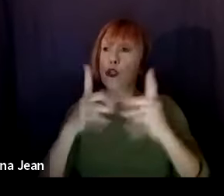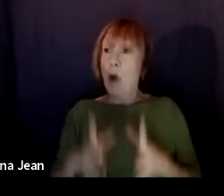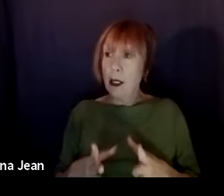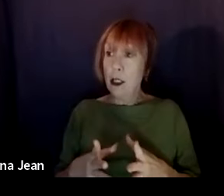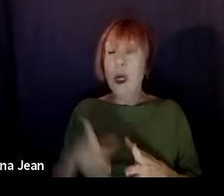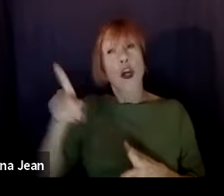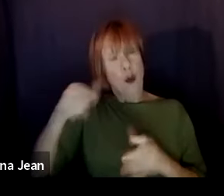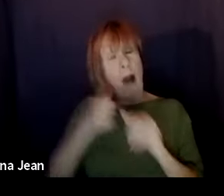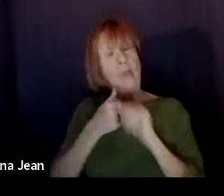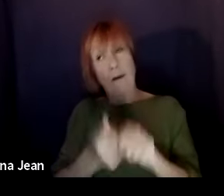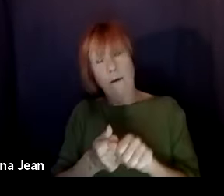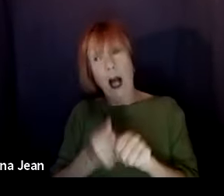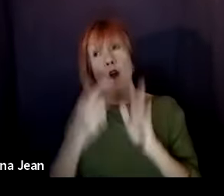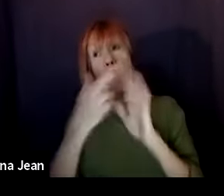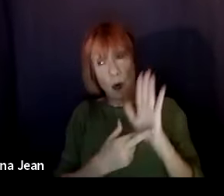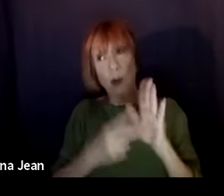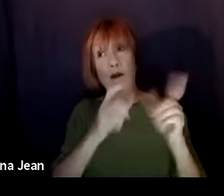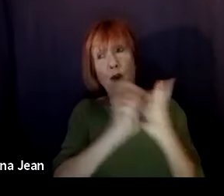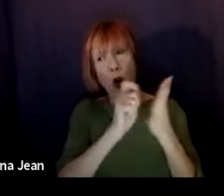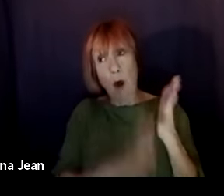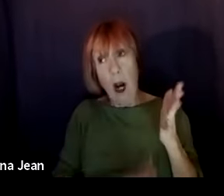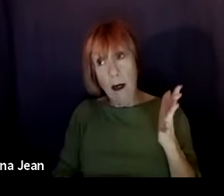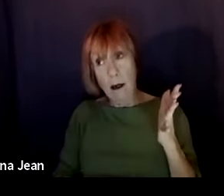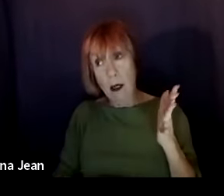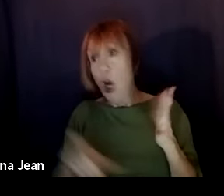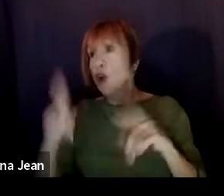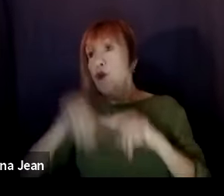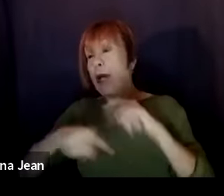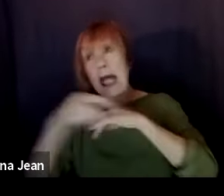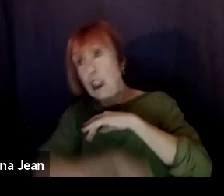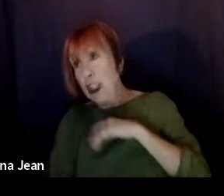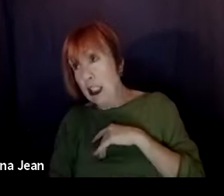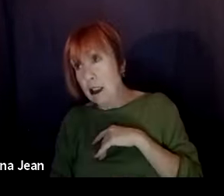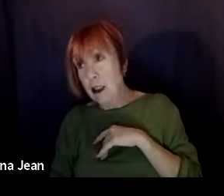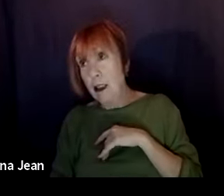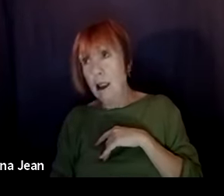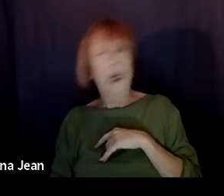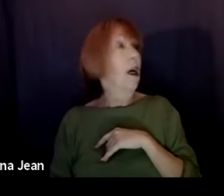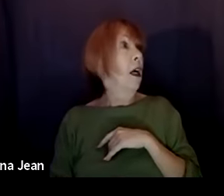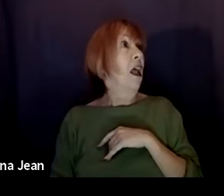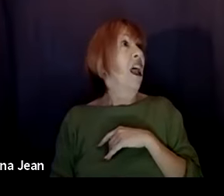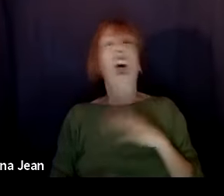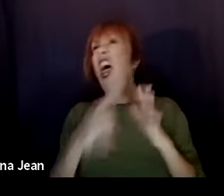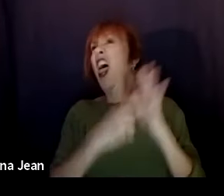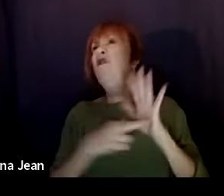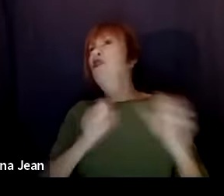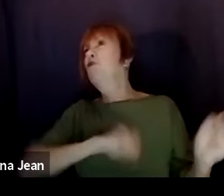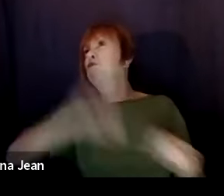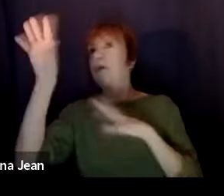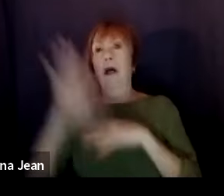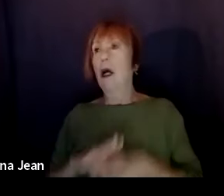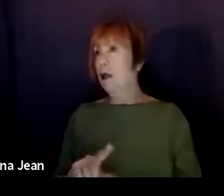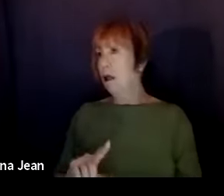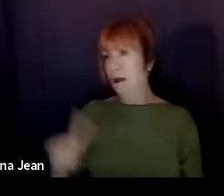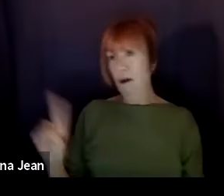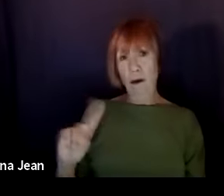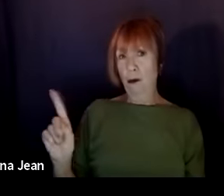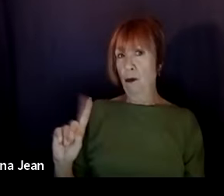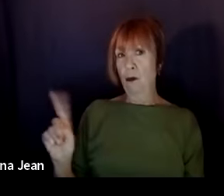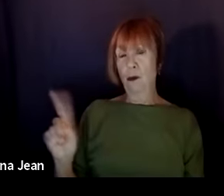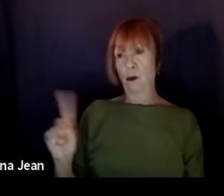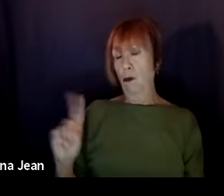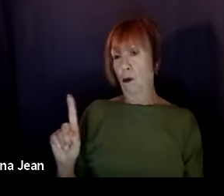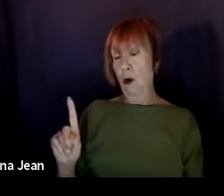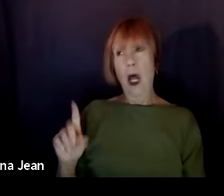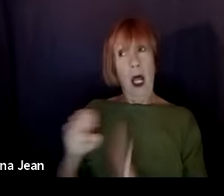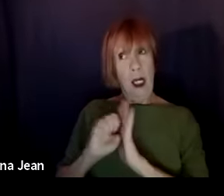writer, too. Like, you don't get to cheat it. You don't get to say, oh, I'm a writer-director, so I get to just blow the rules. It's like, no, no, no, no, no. It doesn't work that way, and for